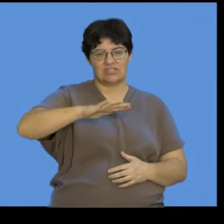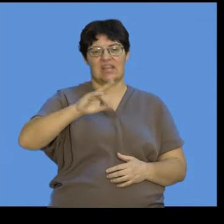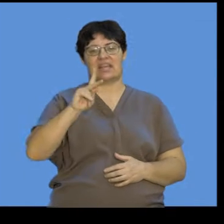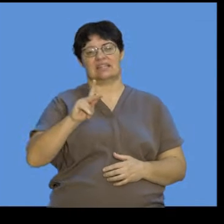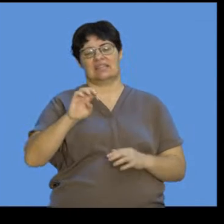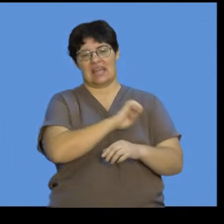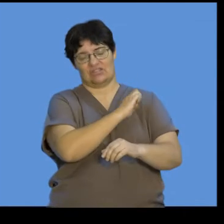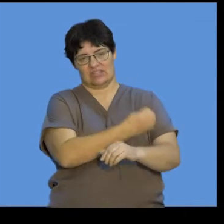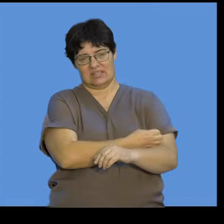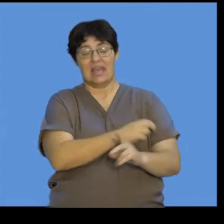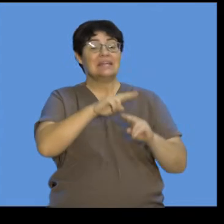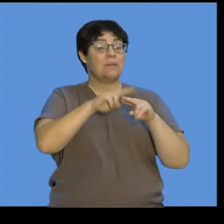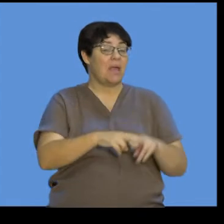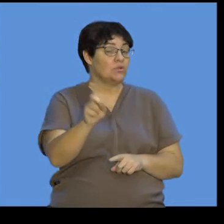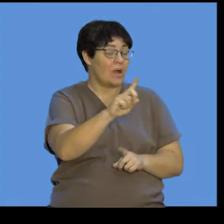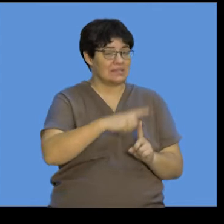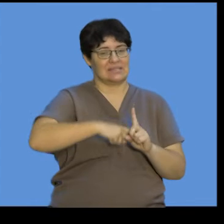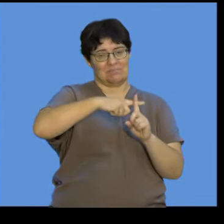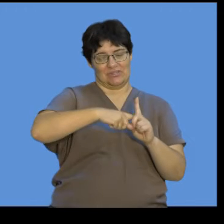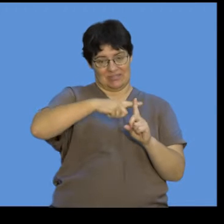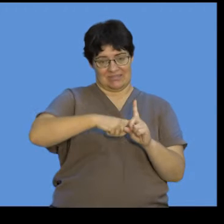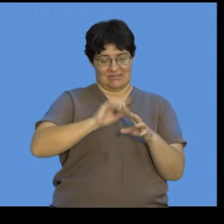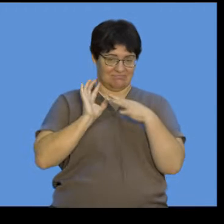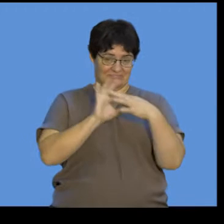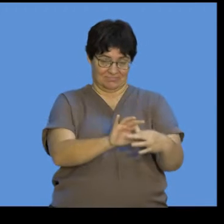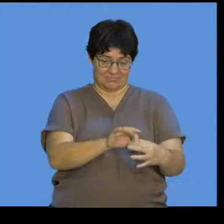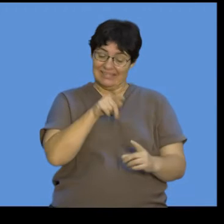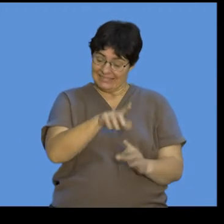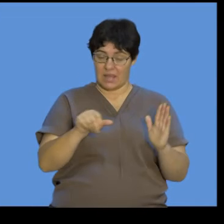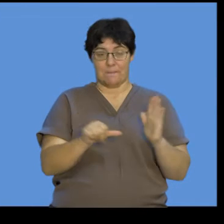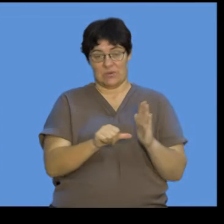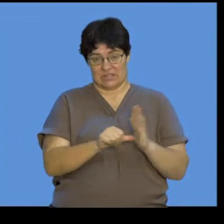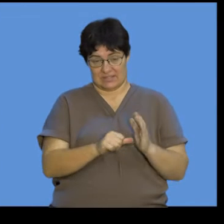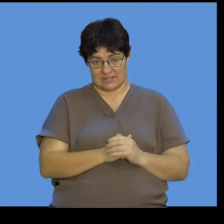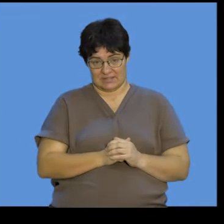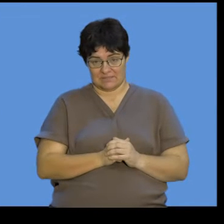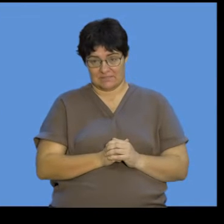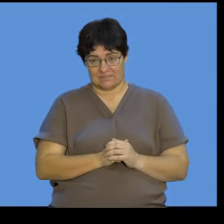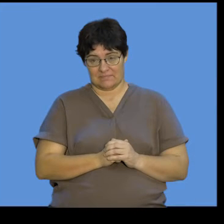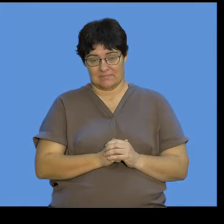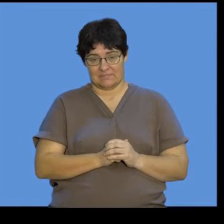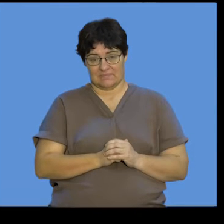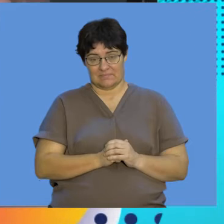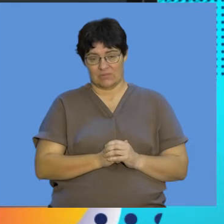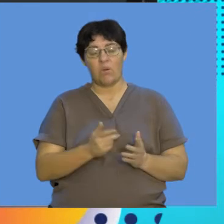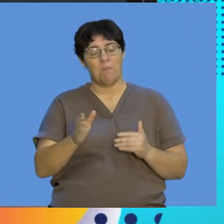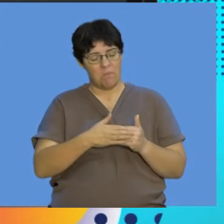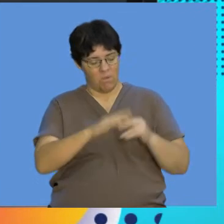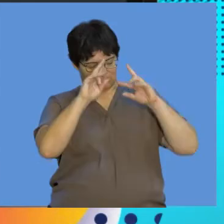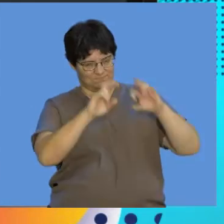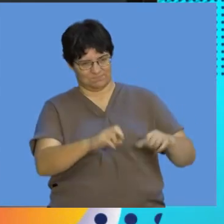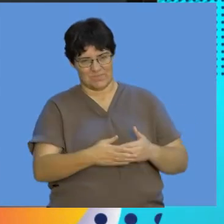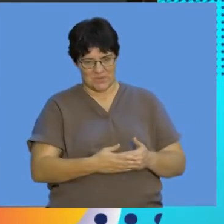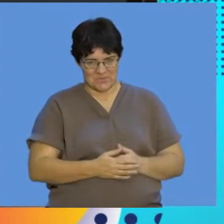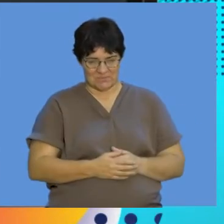temperature, right? Which is a very, very important point that we'll try and explore even further. Right. Having said that,